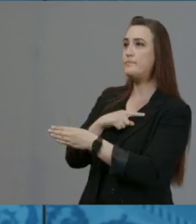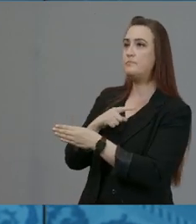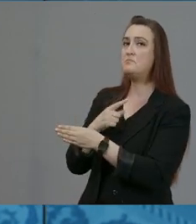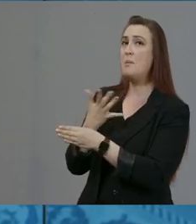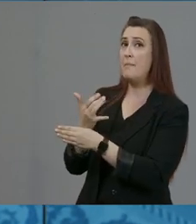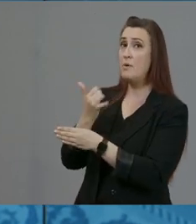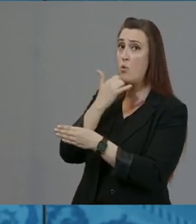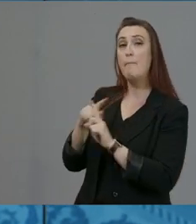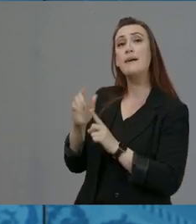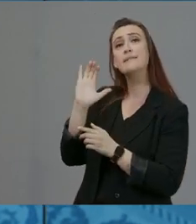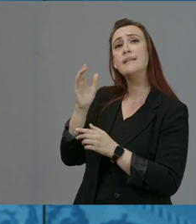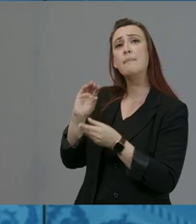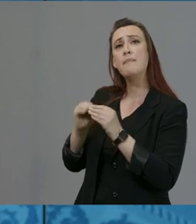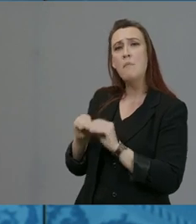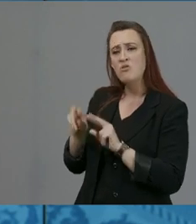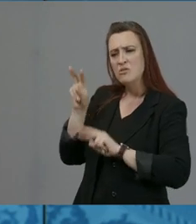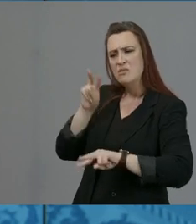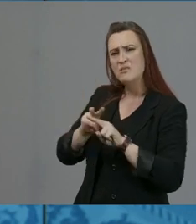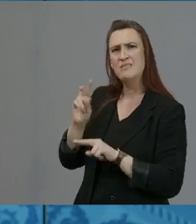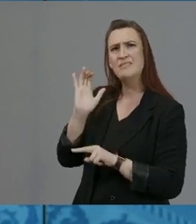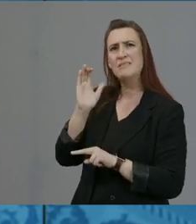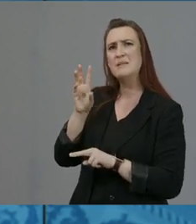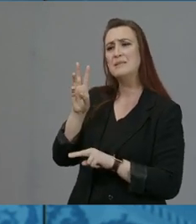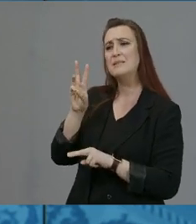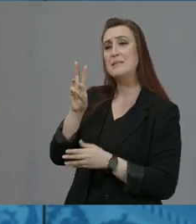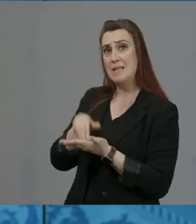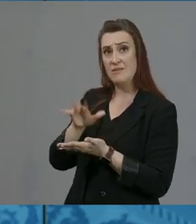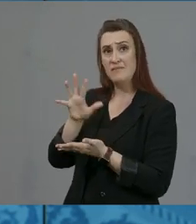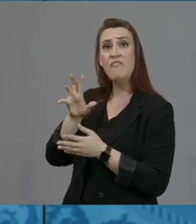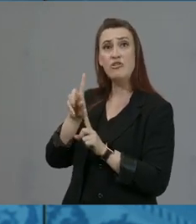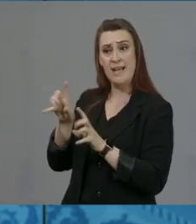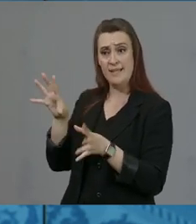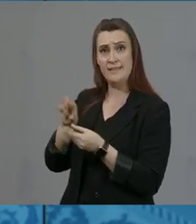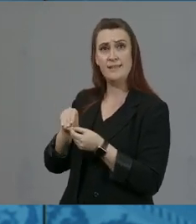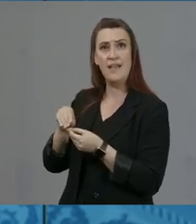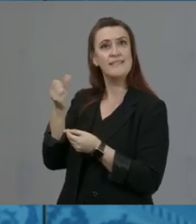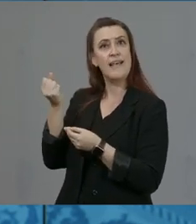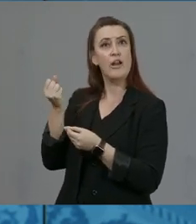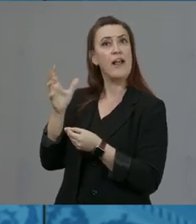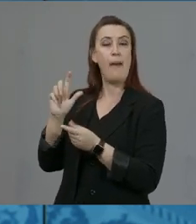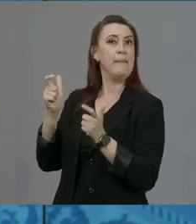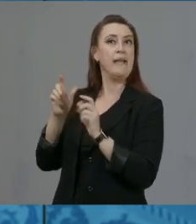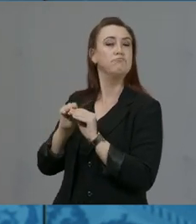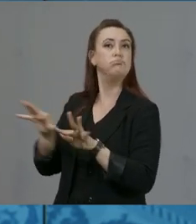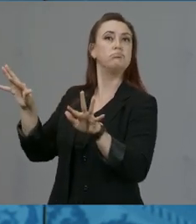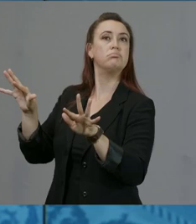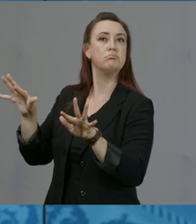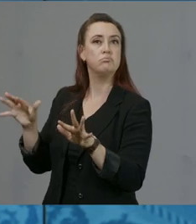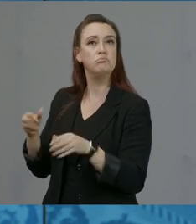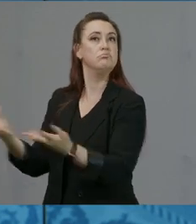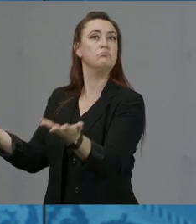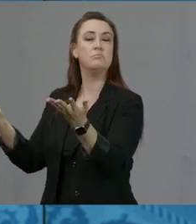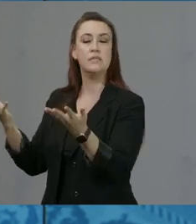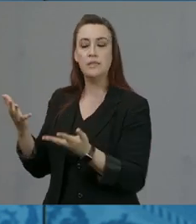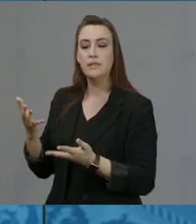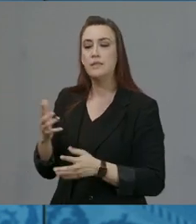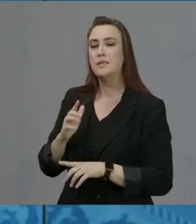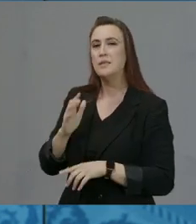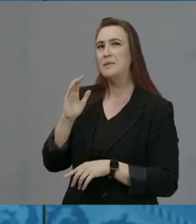looked like 6,500 tests happened Saturday for the testing blitz. I I was wondering, you know, that kind of shy of